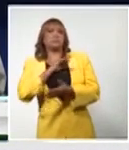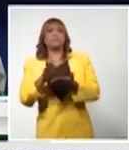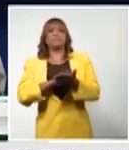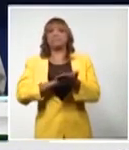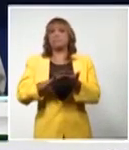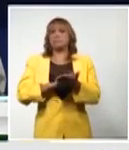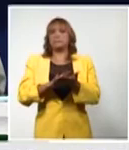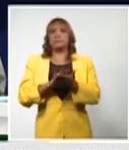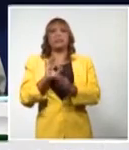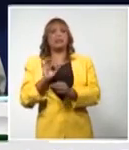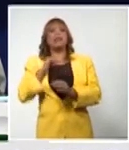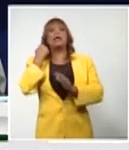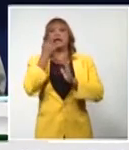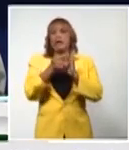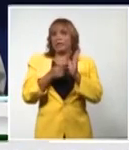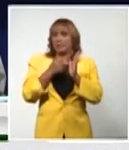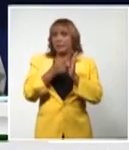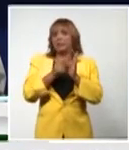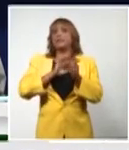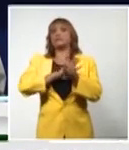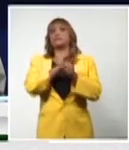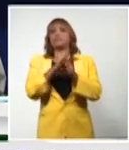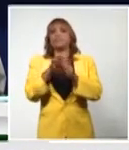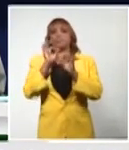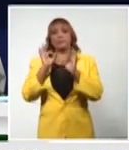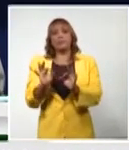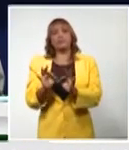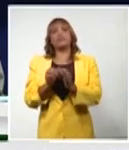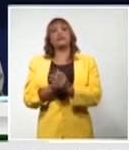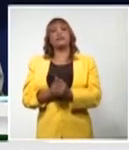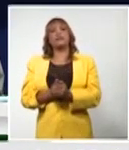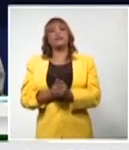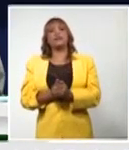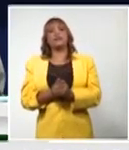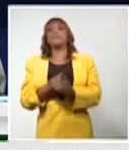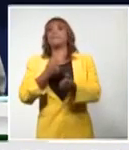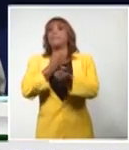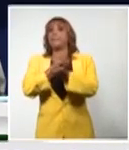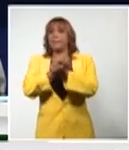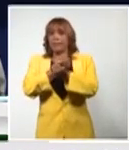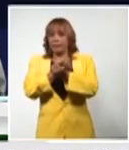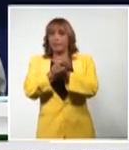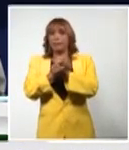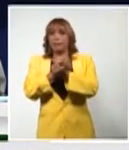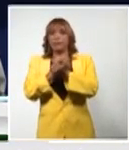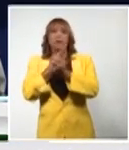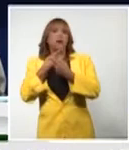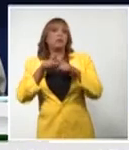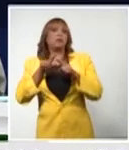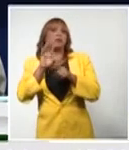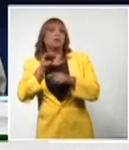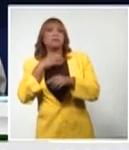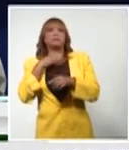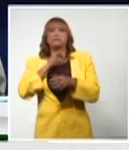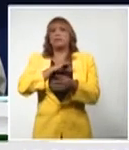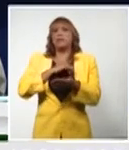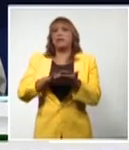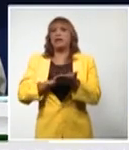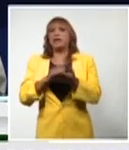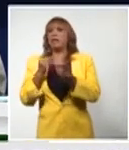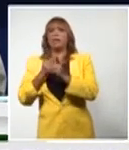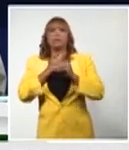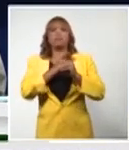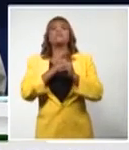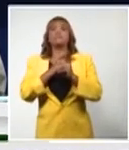at the time of testing, a dangerous feature of the virus. These cases account for 54.4% of